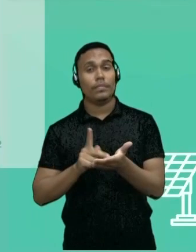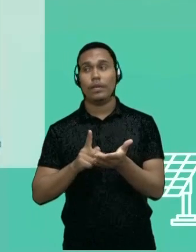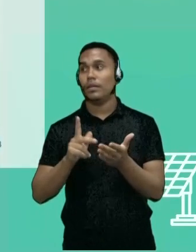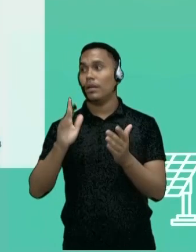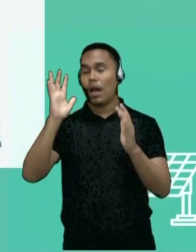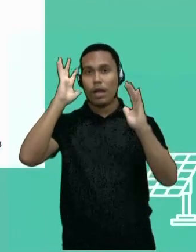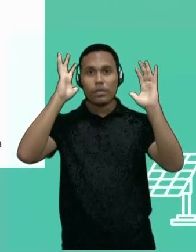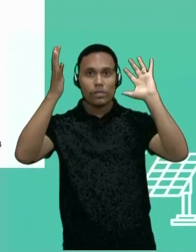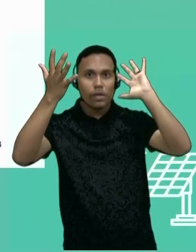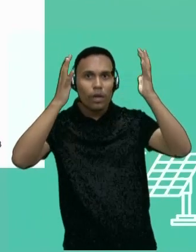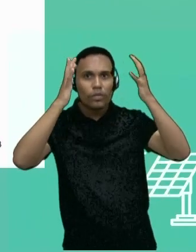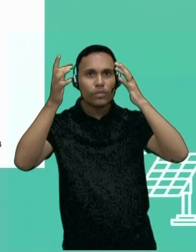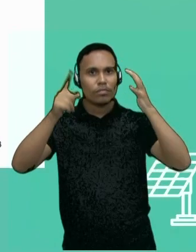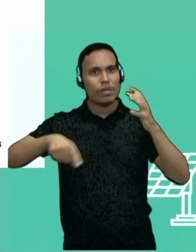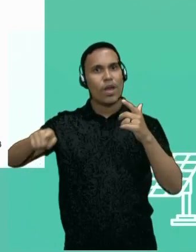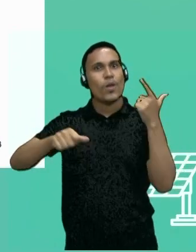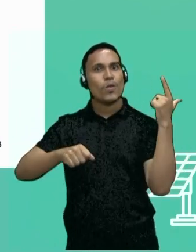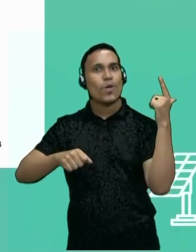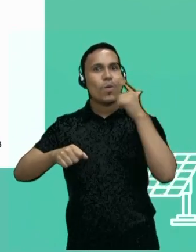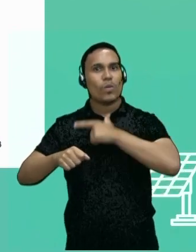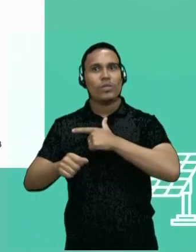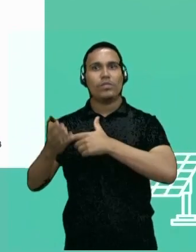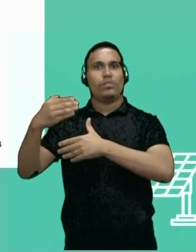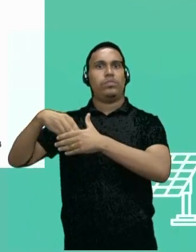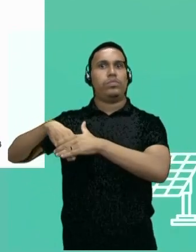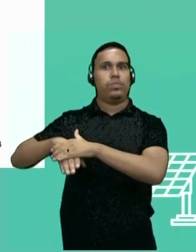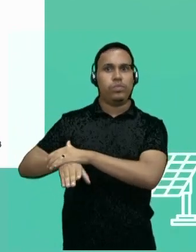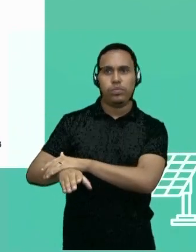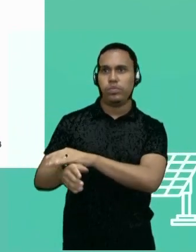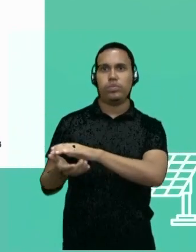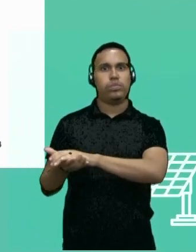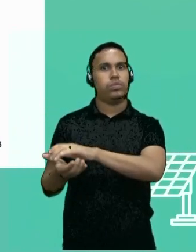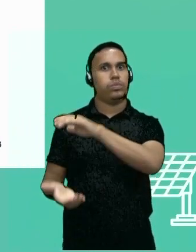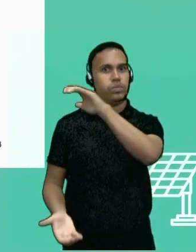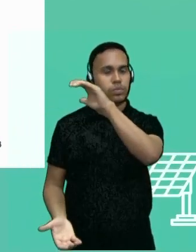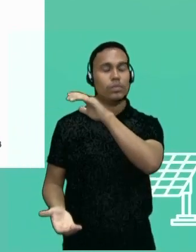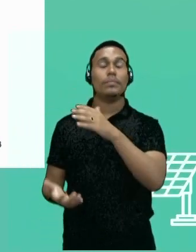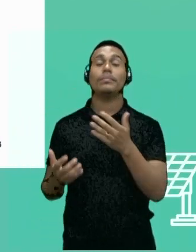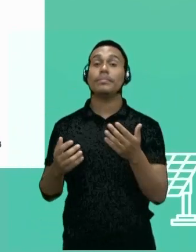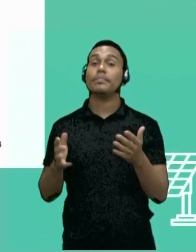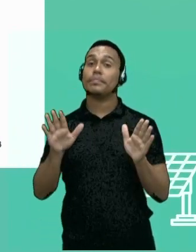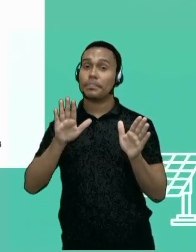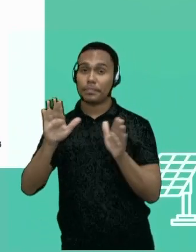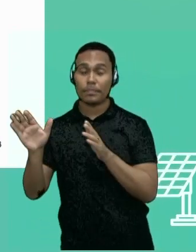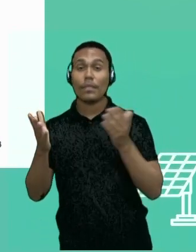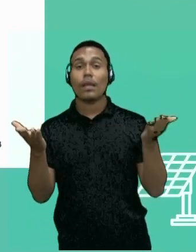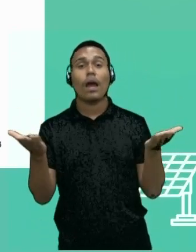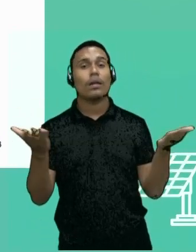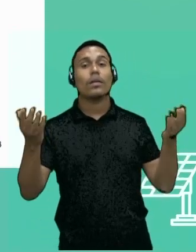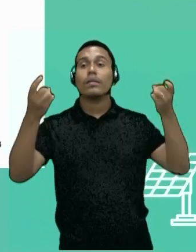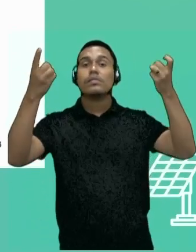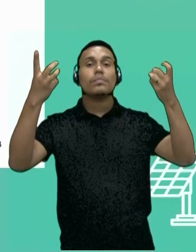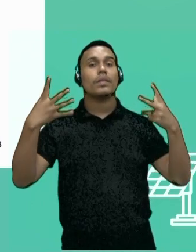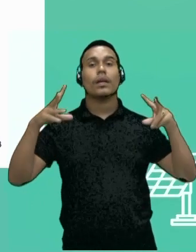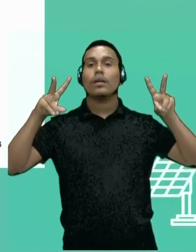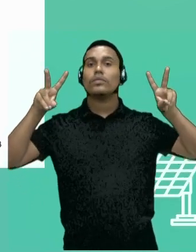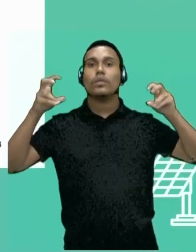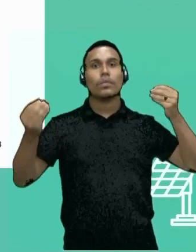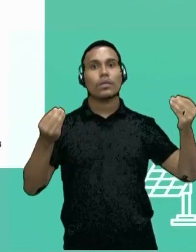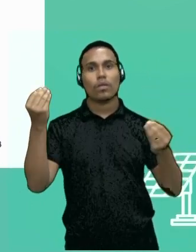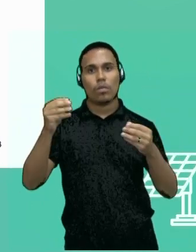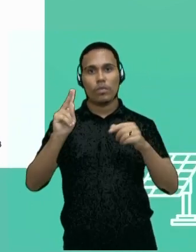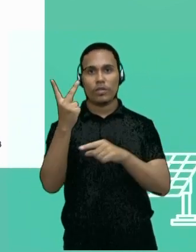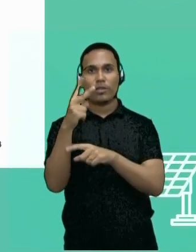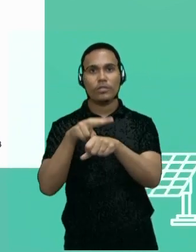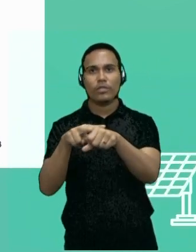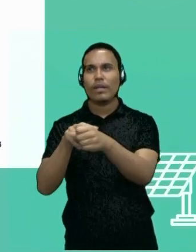there. Moving on to distribution, in the midstream segment, we have hydrogen refueling station operators such as